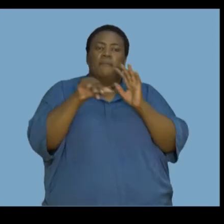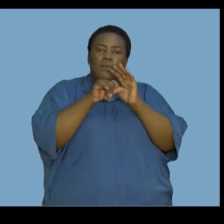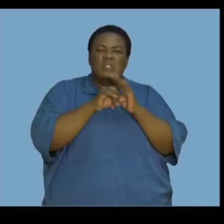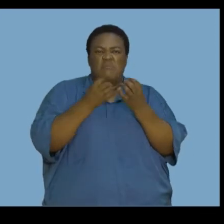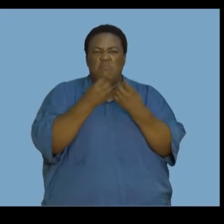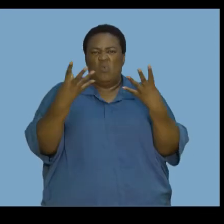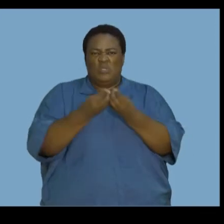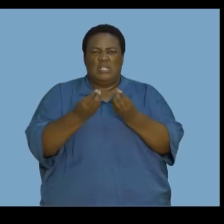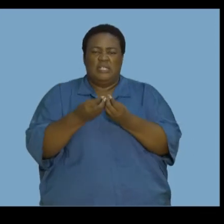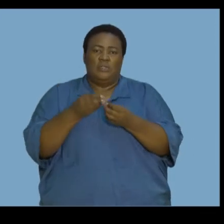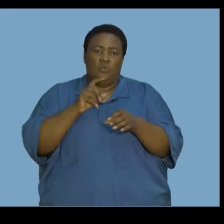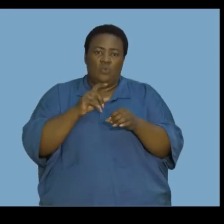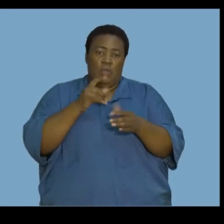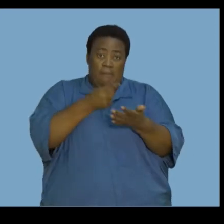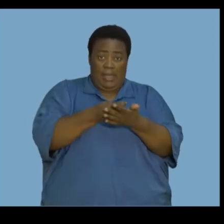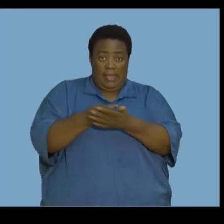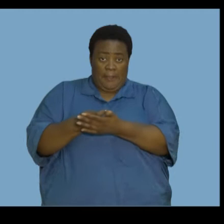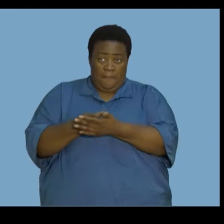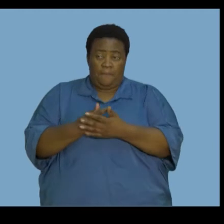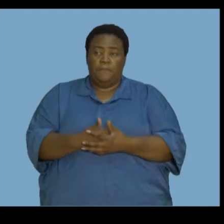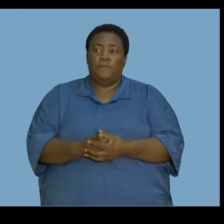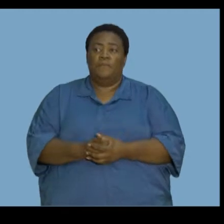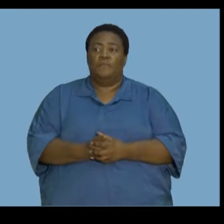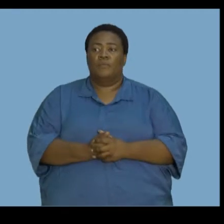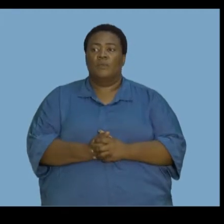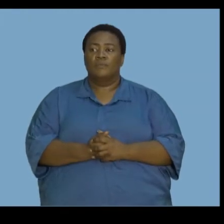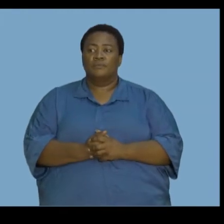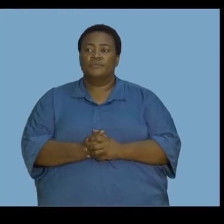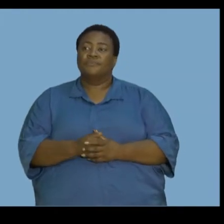items we purchase and consume in one way or the other.